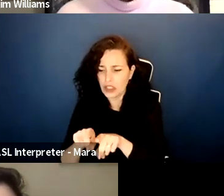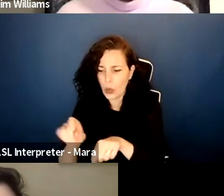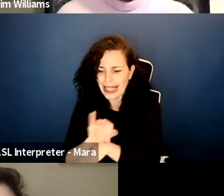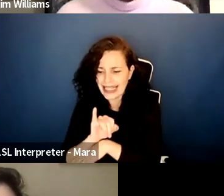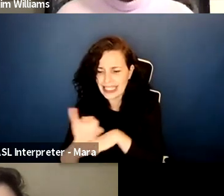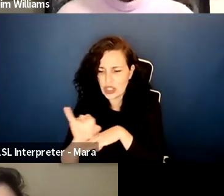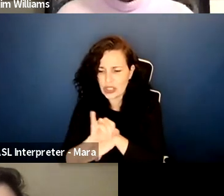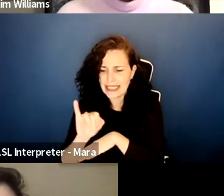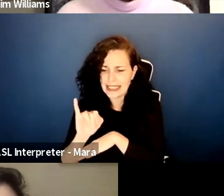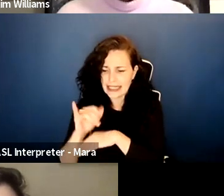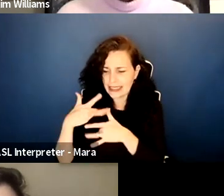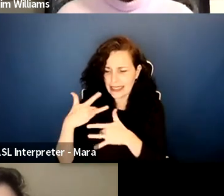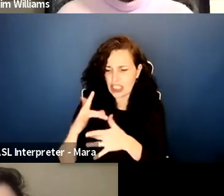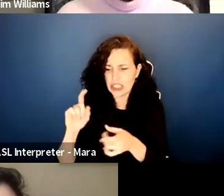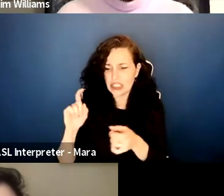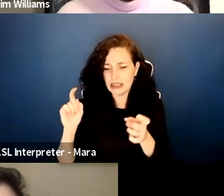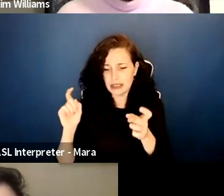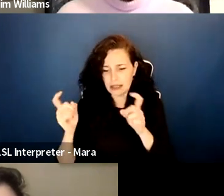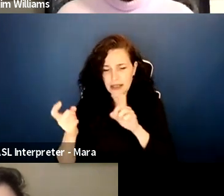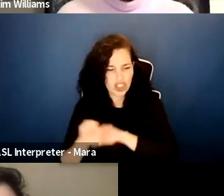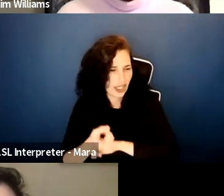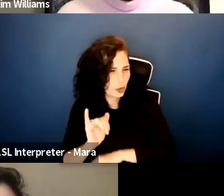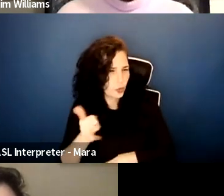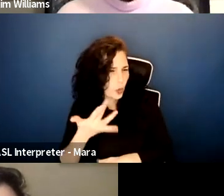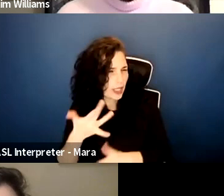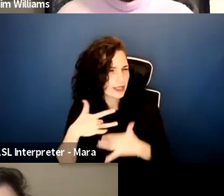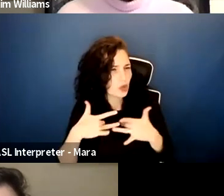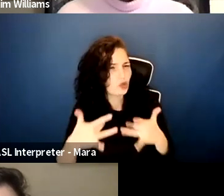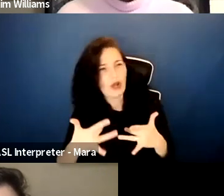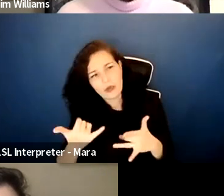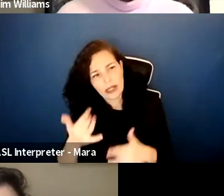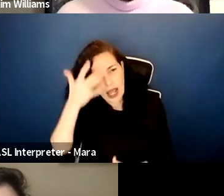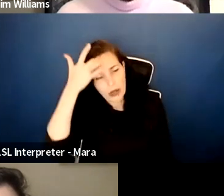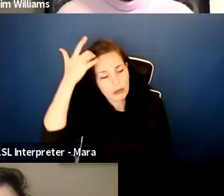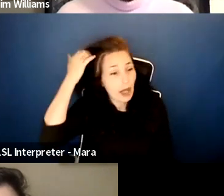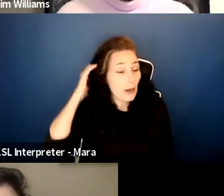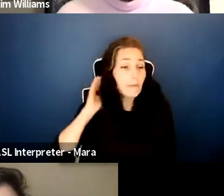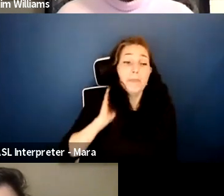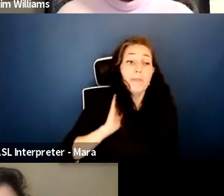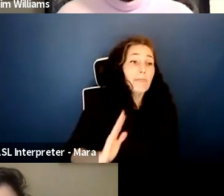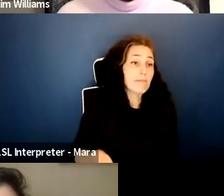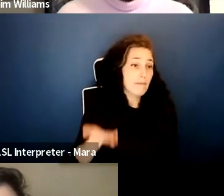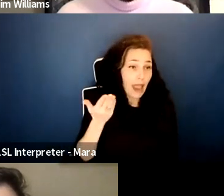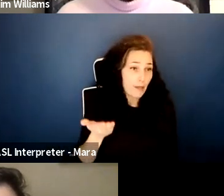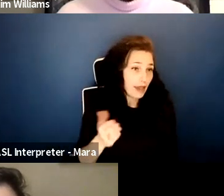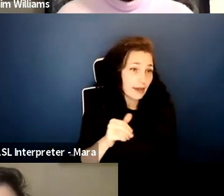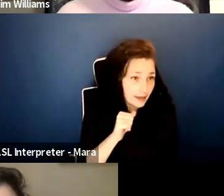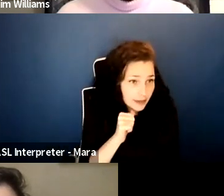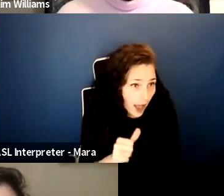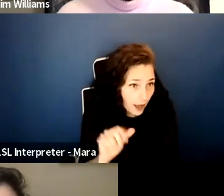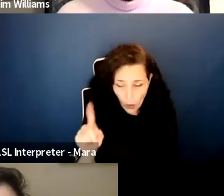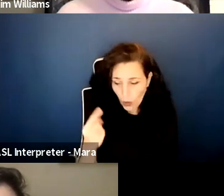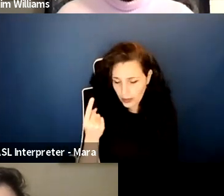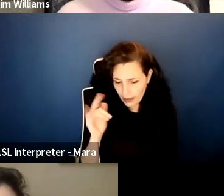changing. And what's the trend right now? Mhm. Maybe it's not for that age